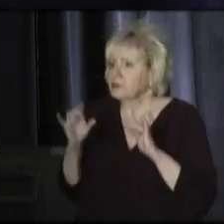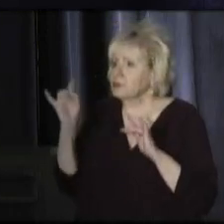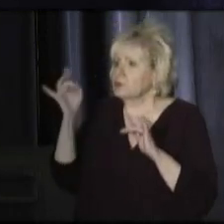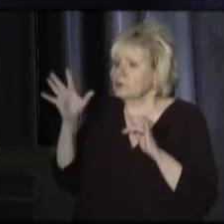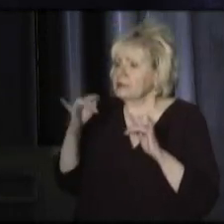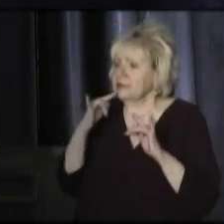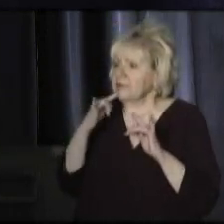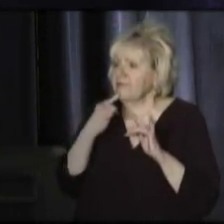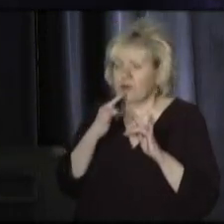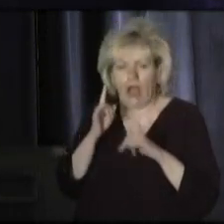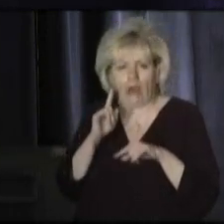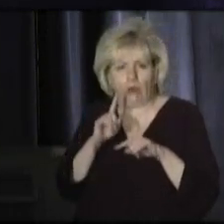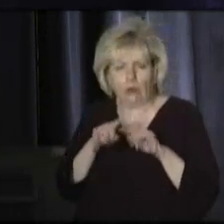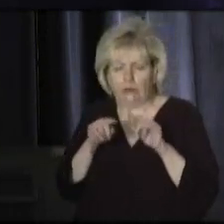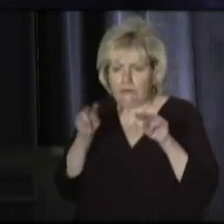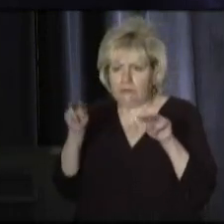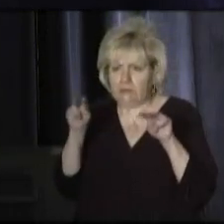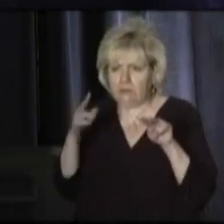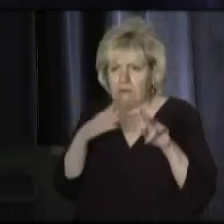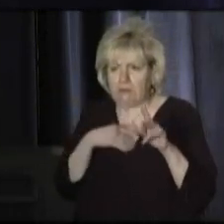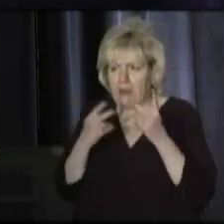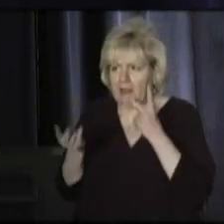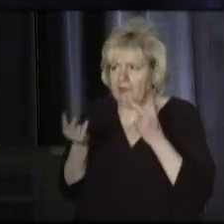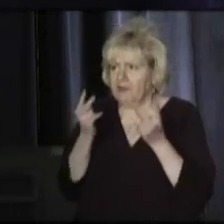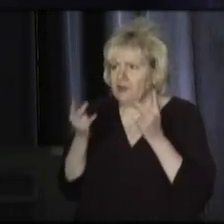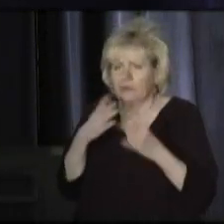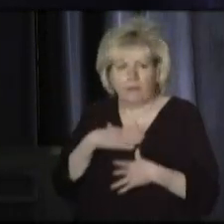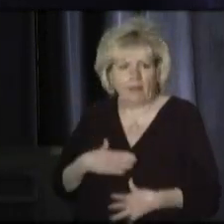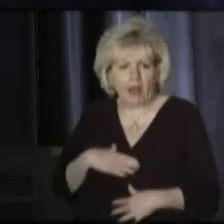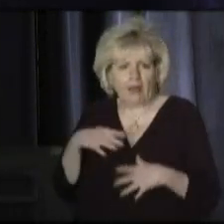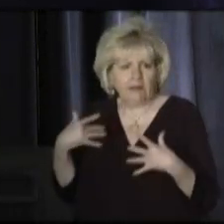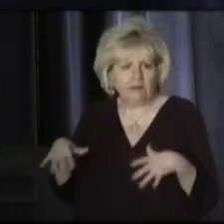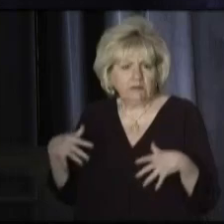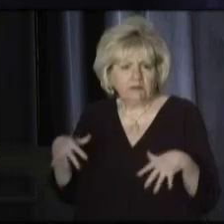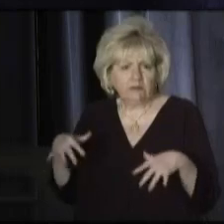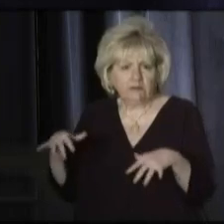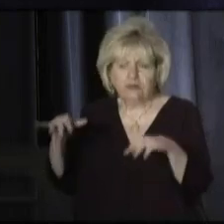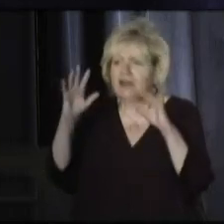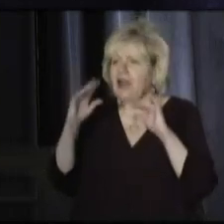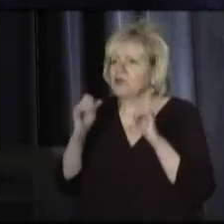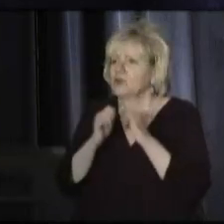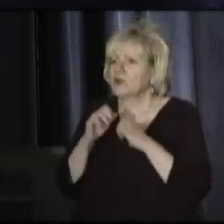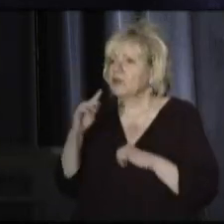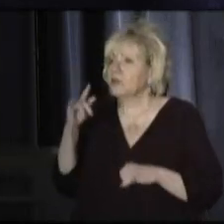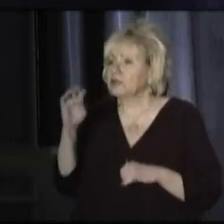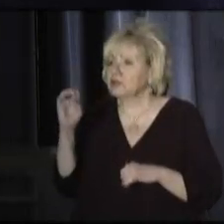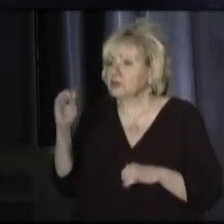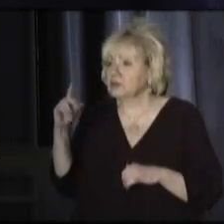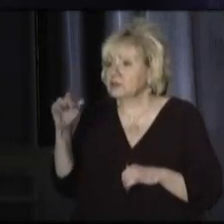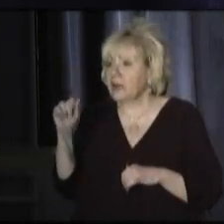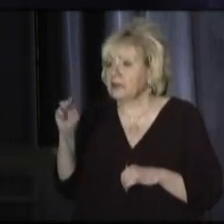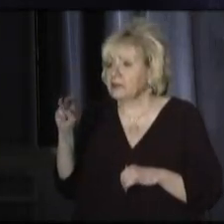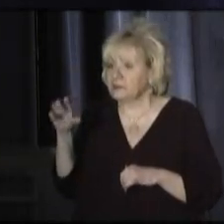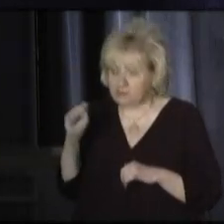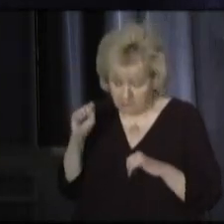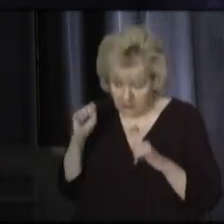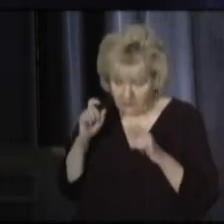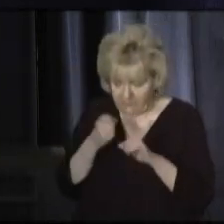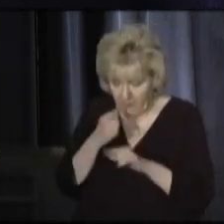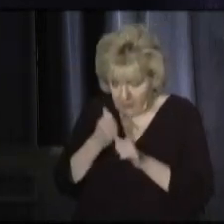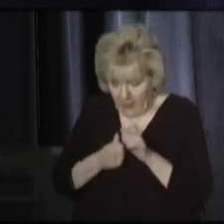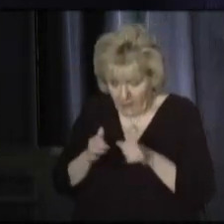still warm from the stove. In the window, cut by banister, a crook of midnight so flooded by moon, it was